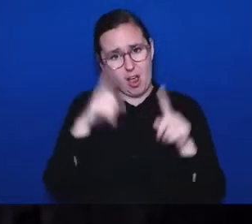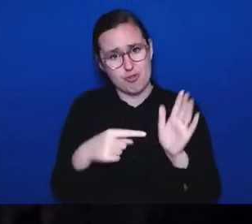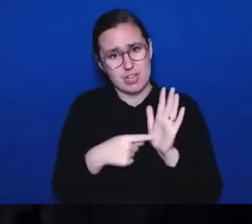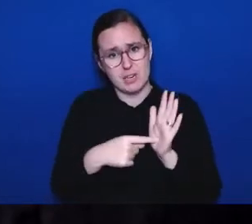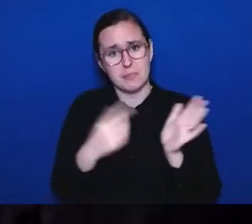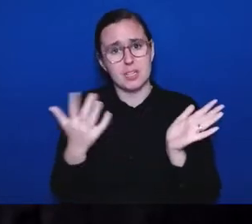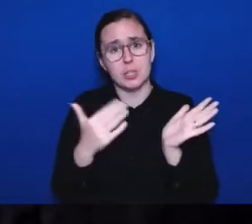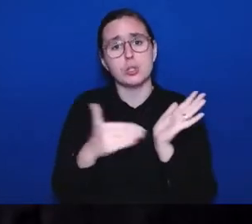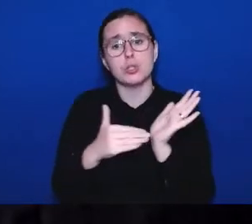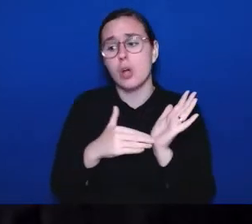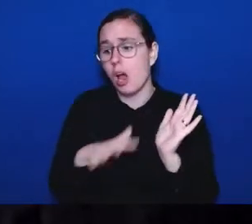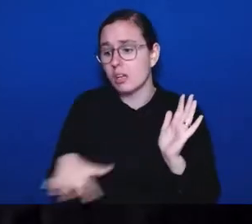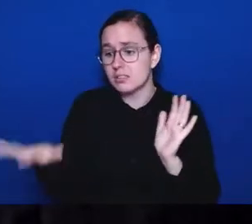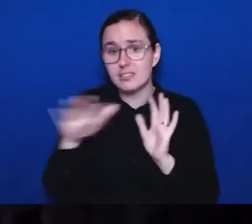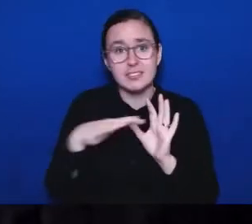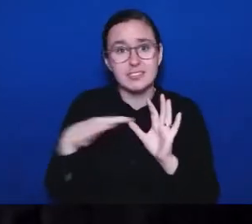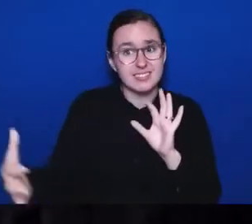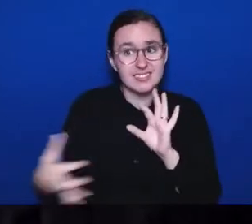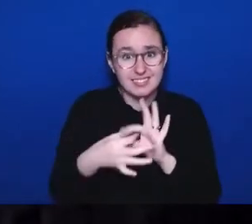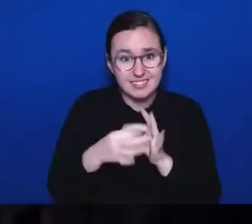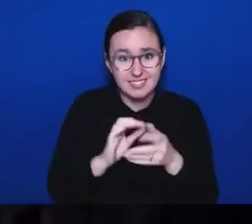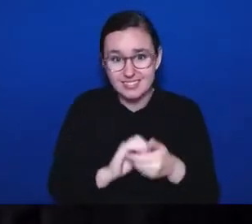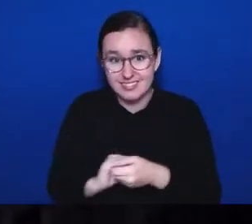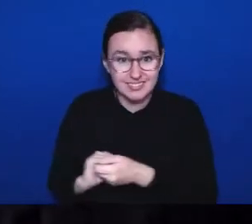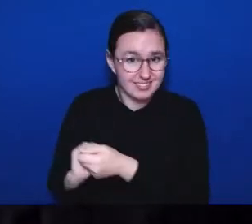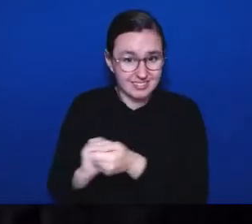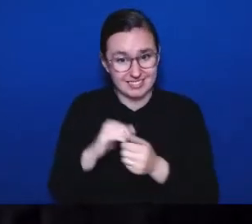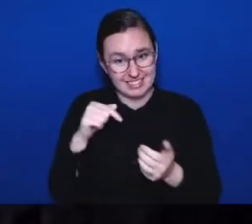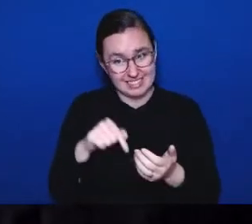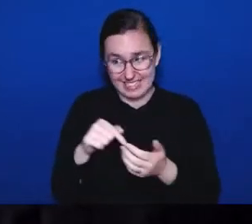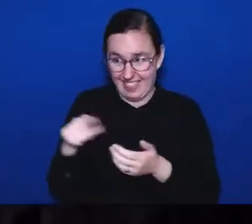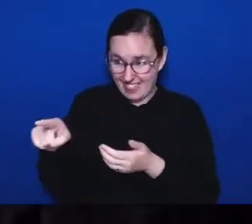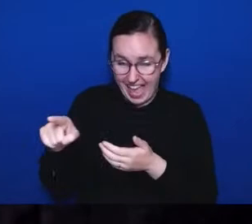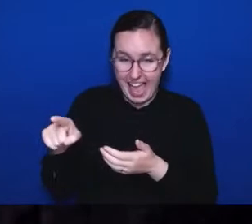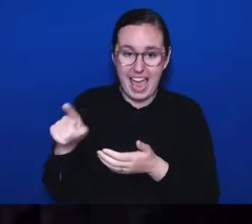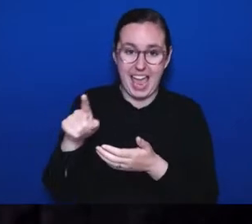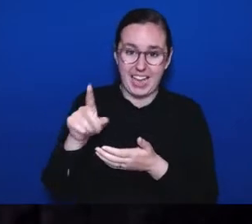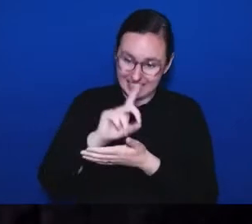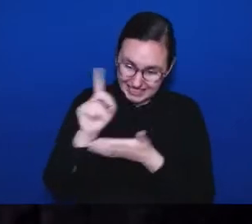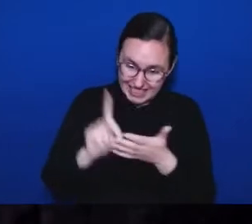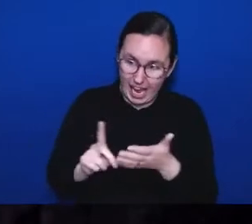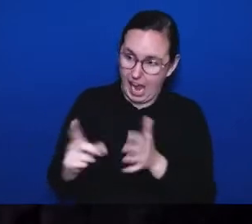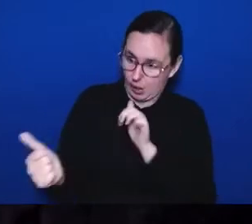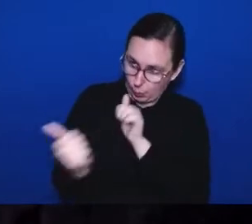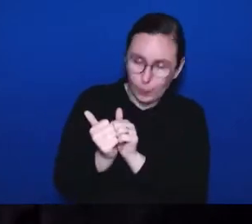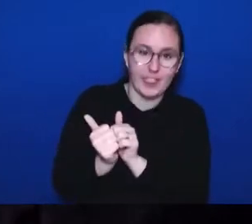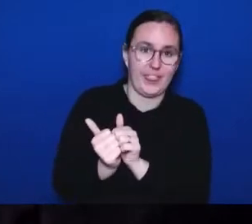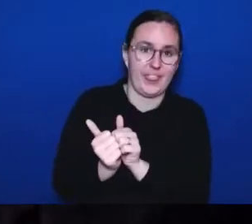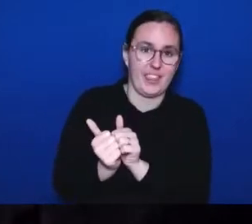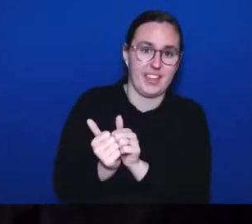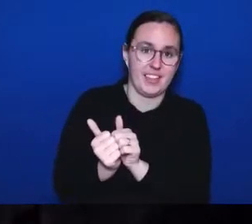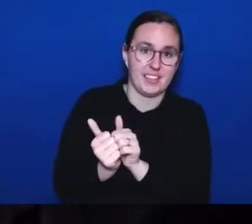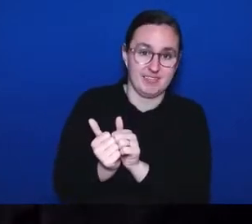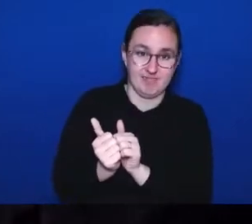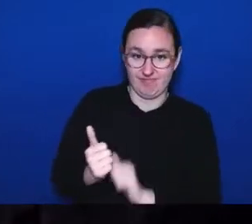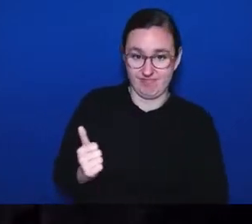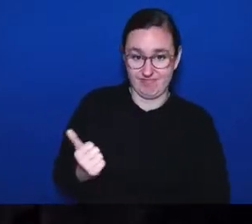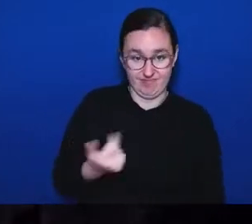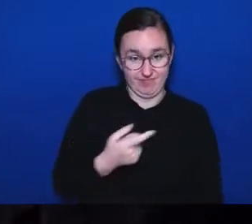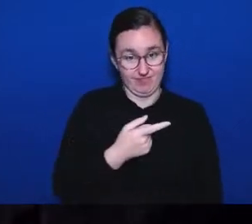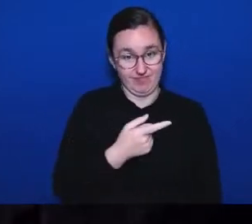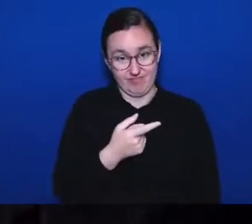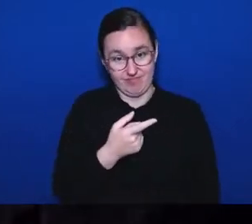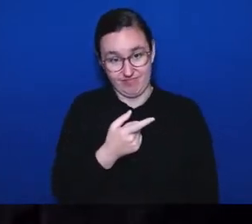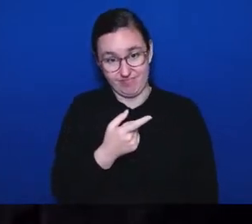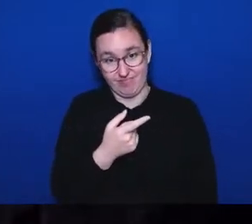needs of the system. So what you're talking about, Vaughn, you're quite right. That is the base. You can do more than that if you do more work than the base. And